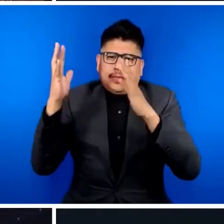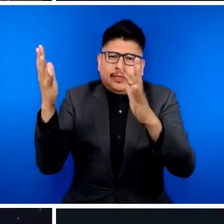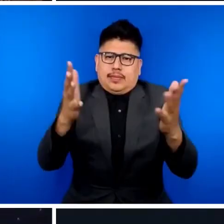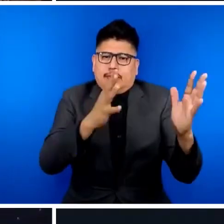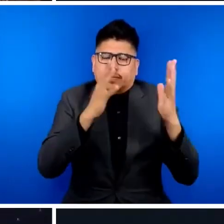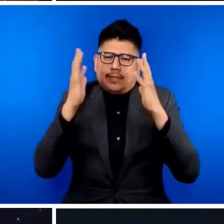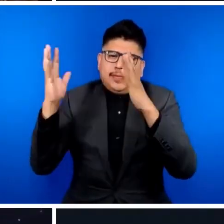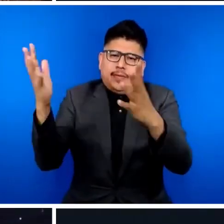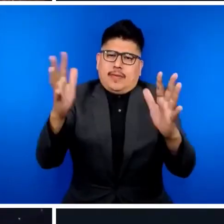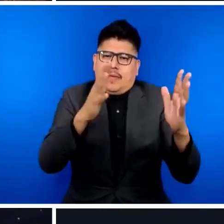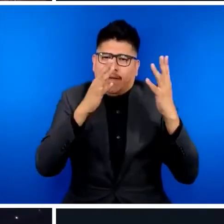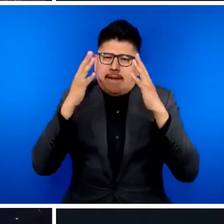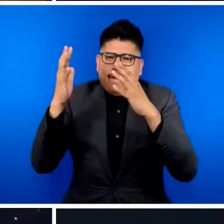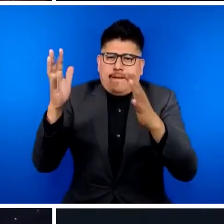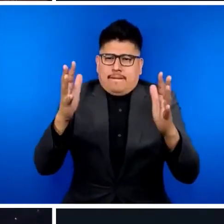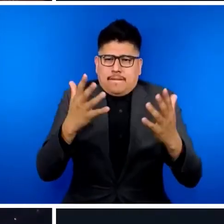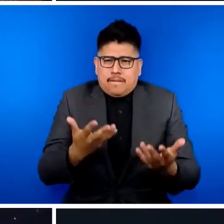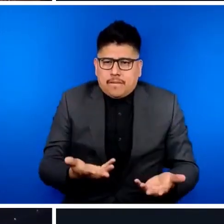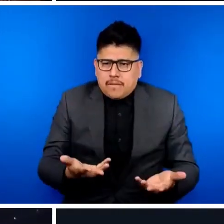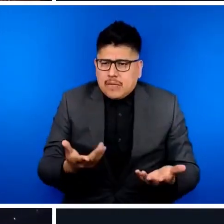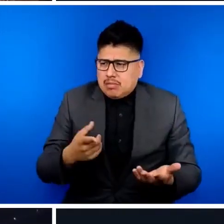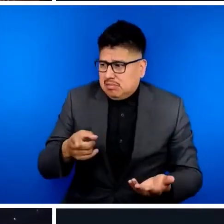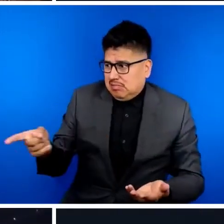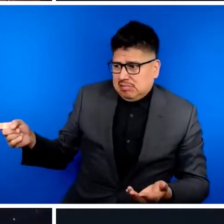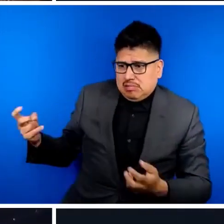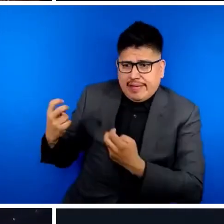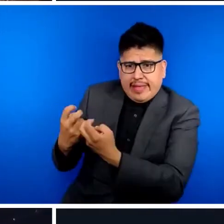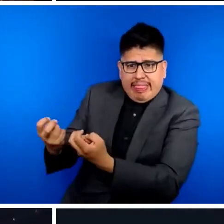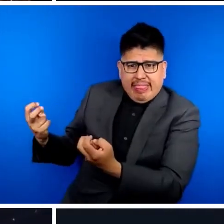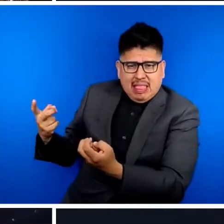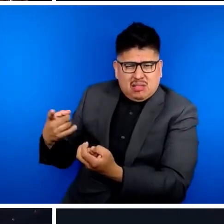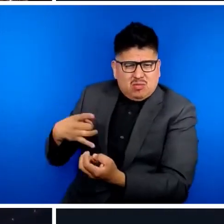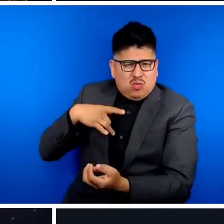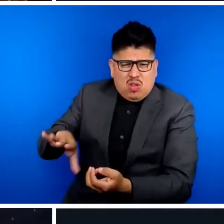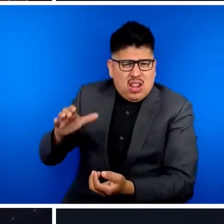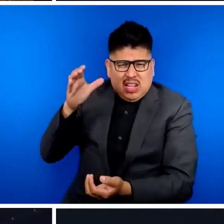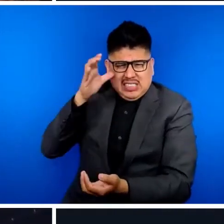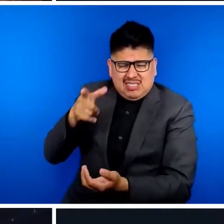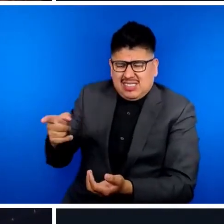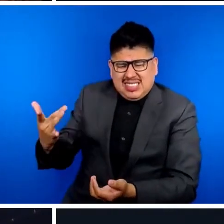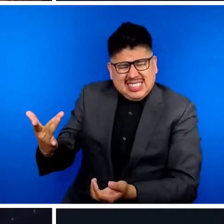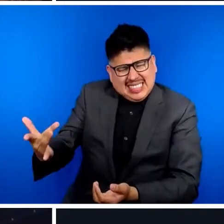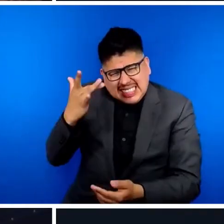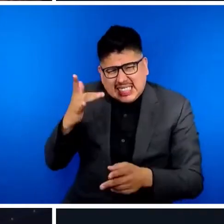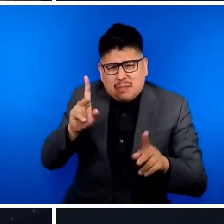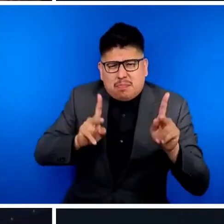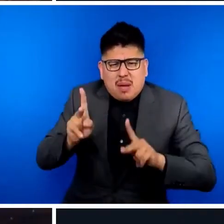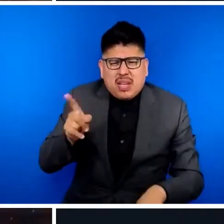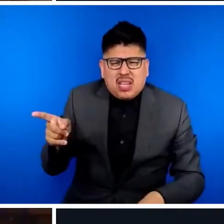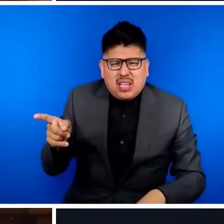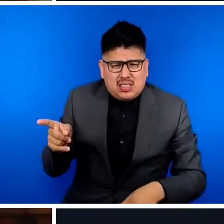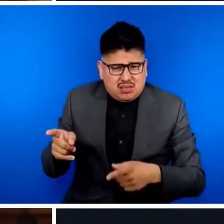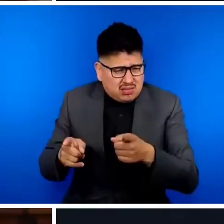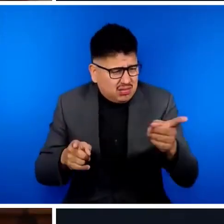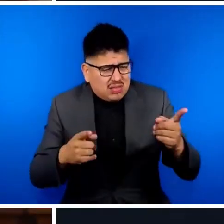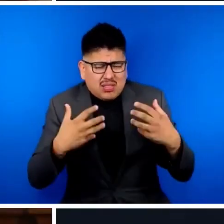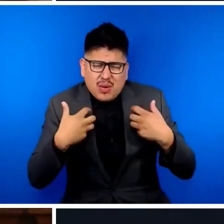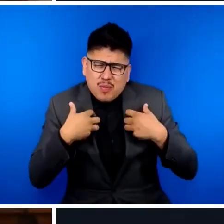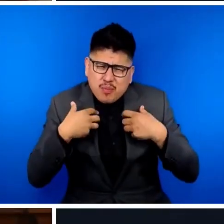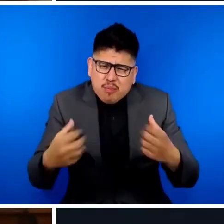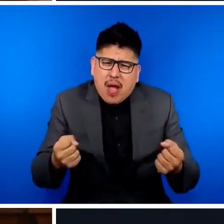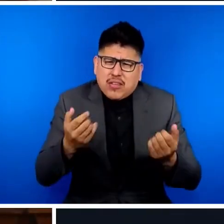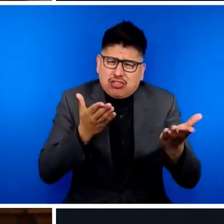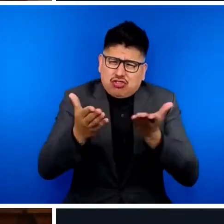They don't like to hear that. One of the sick people, one of the brave service members who helped achieve this